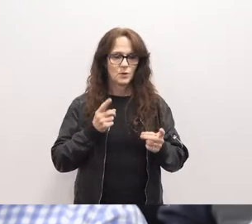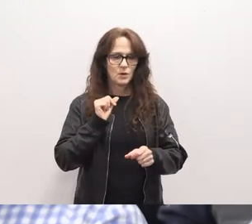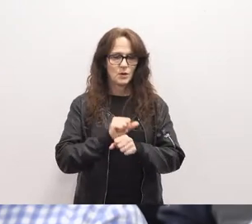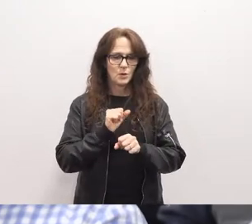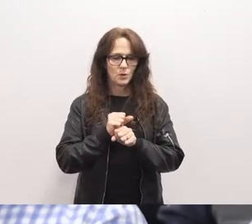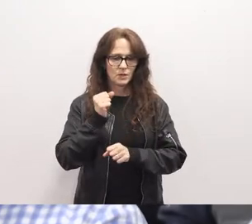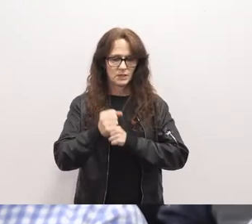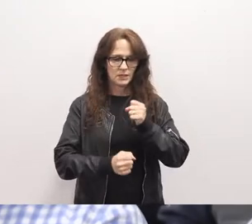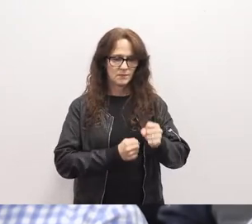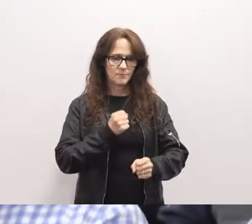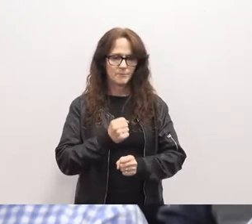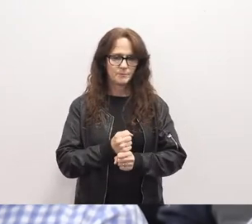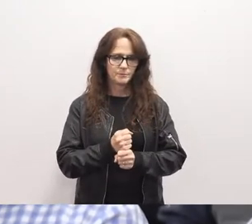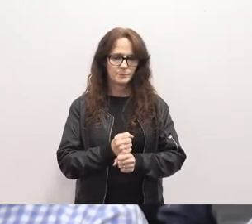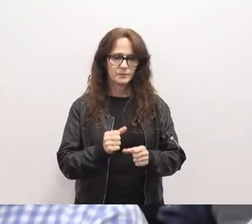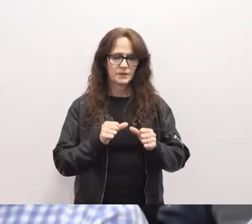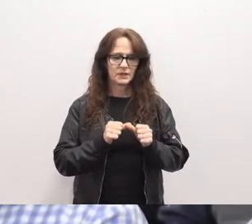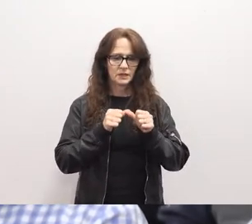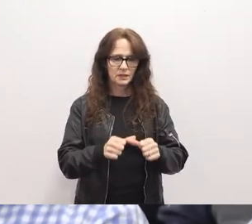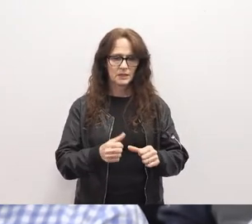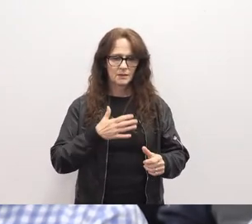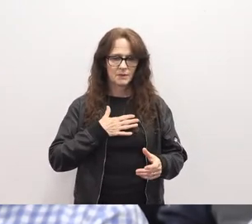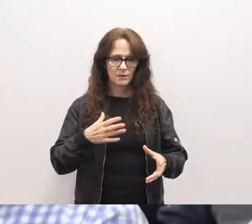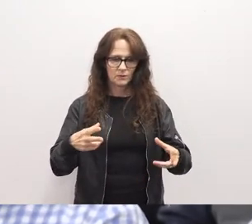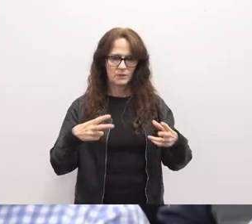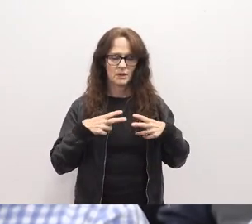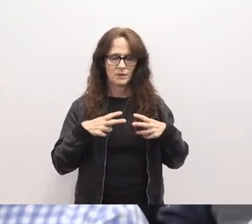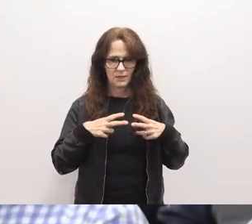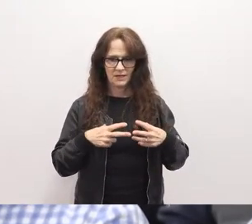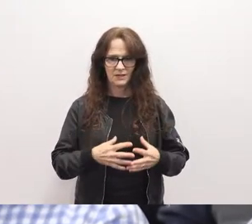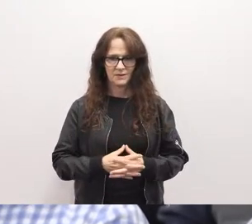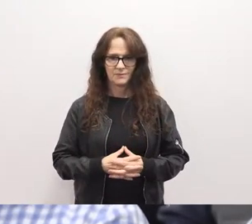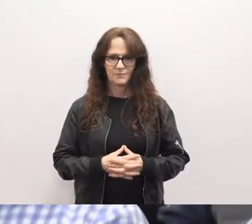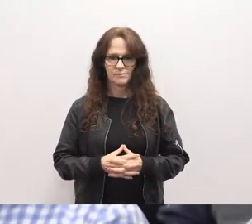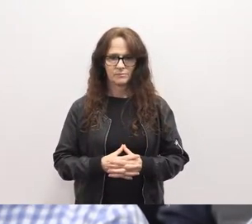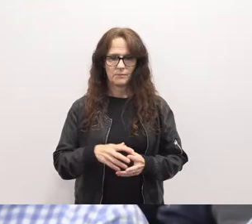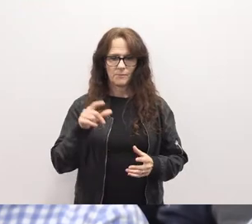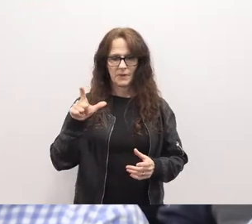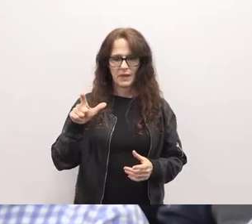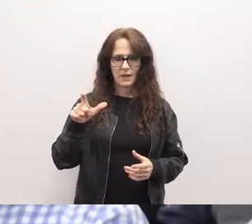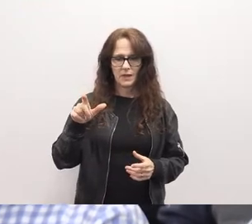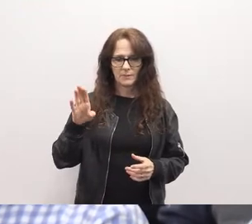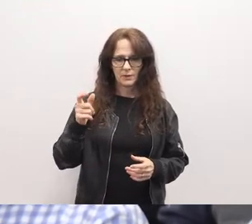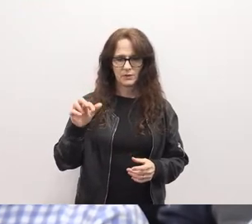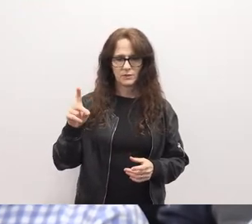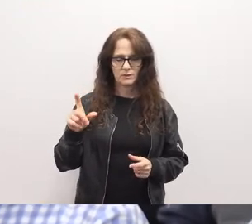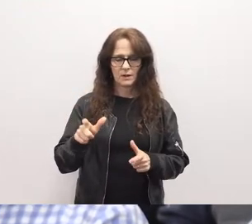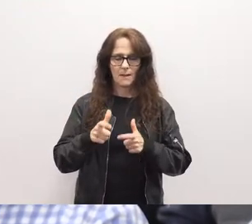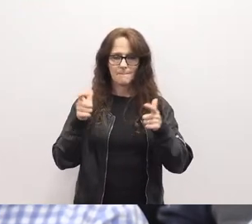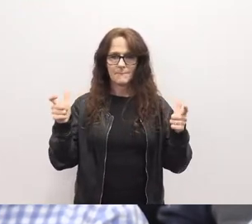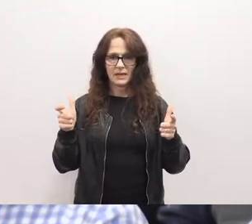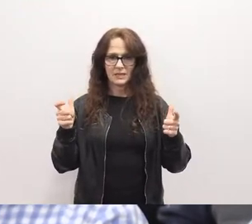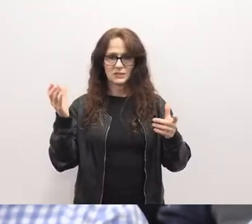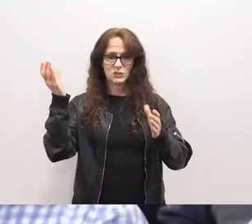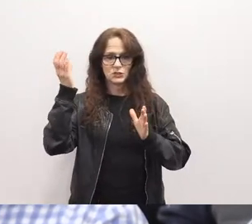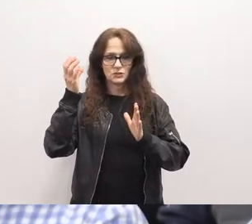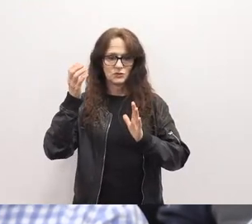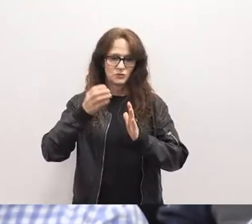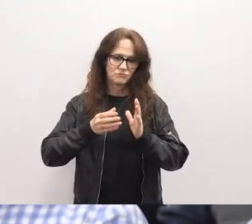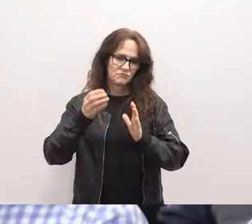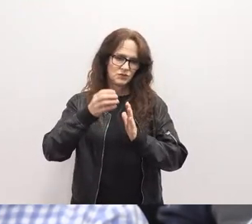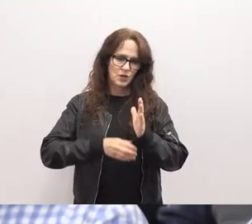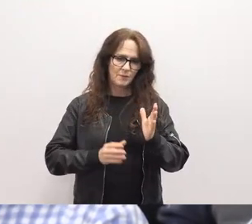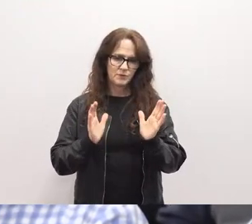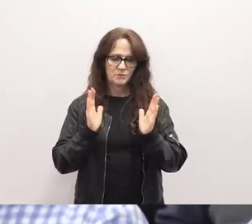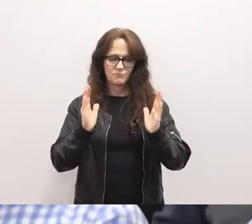years. I'll continue that in my retirement. LBUSD is a big chapter in my book of life. Now